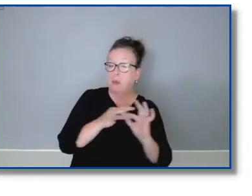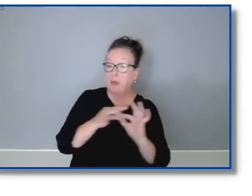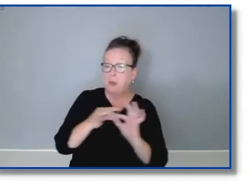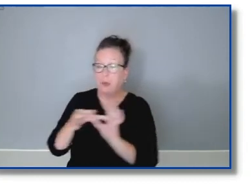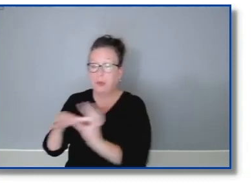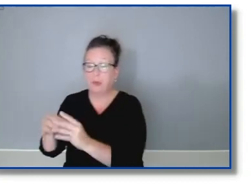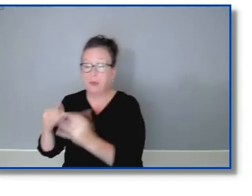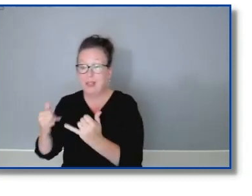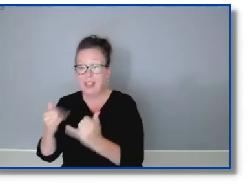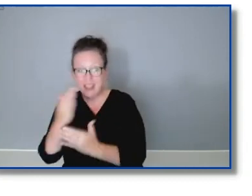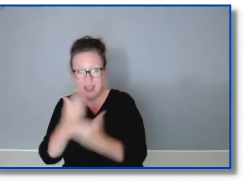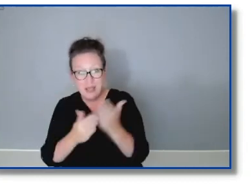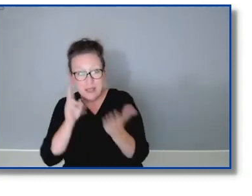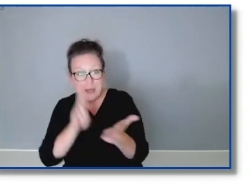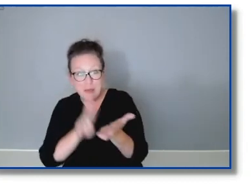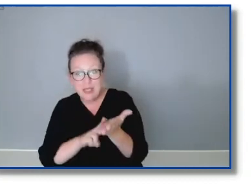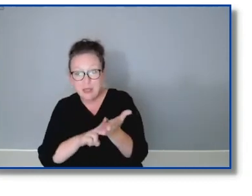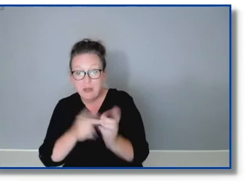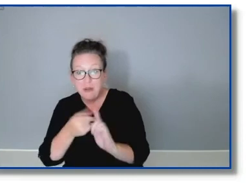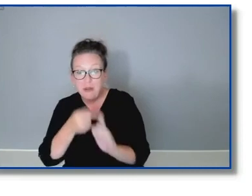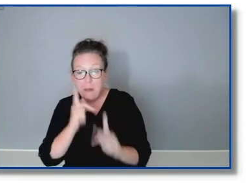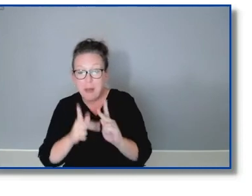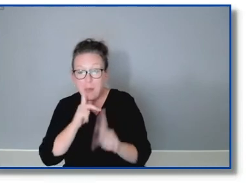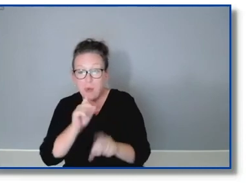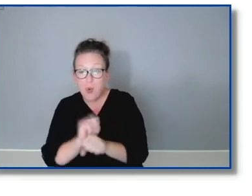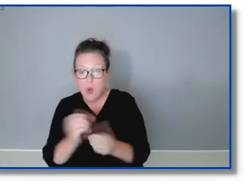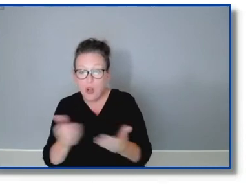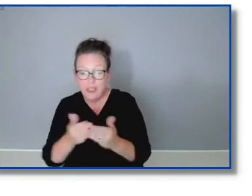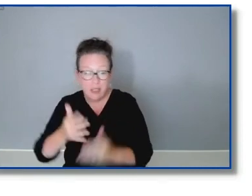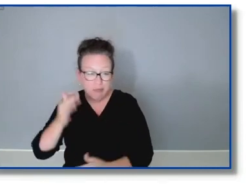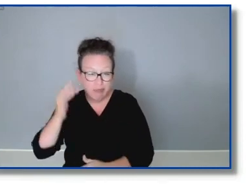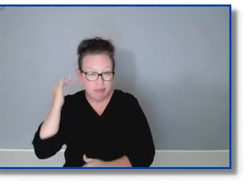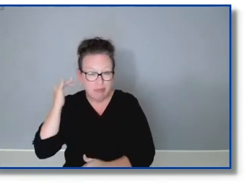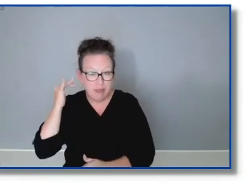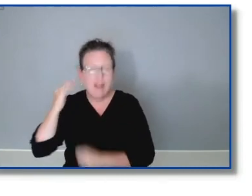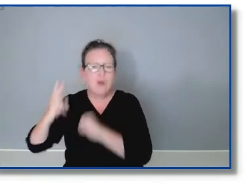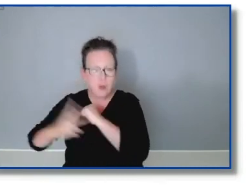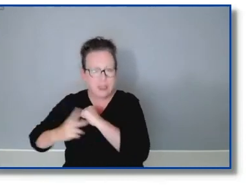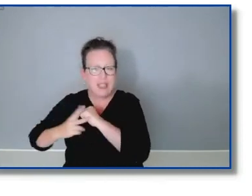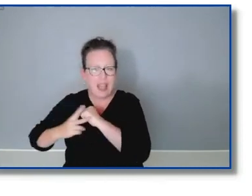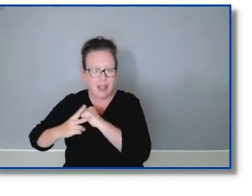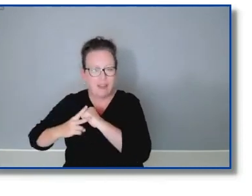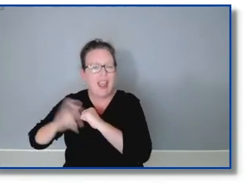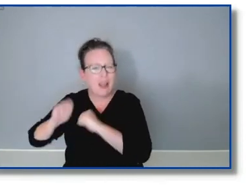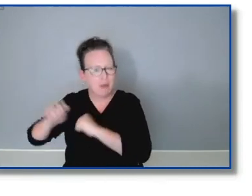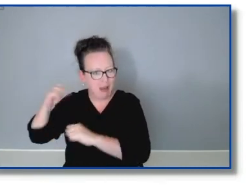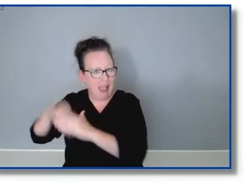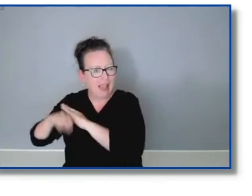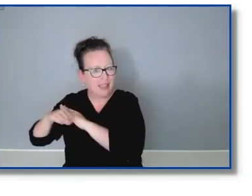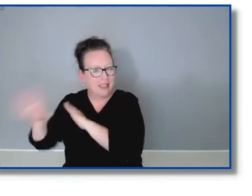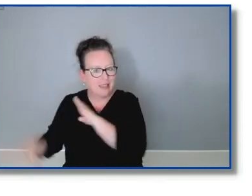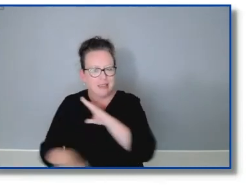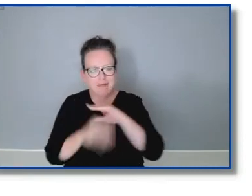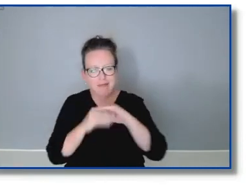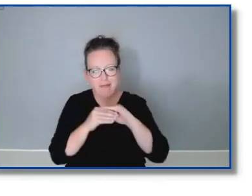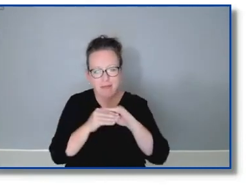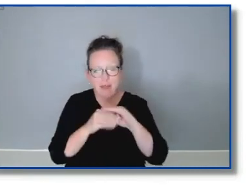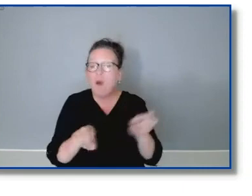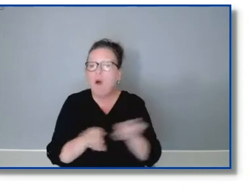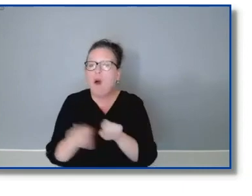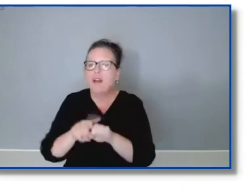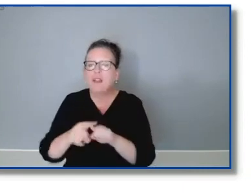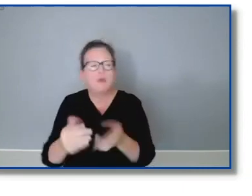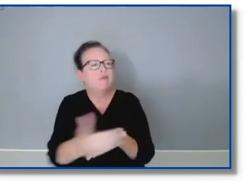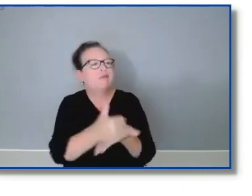who worked here are stored in the MIT archives, and we were able to access them. And we also collected signatures of people who work here